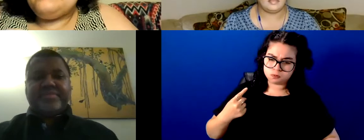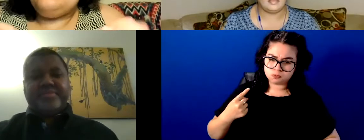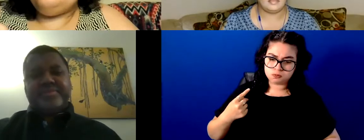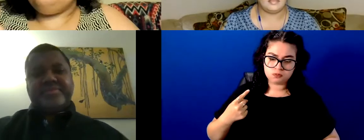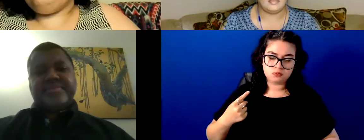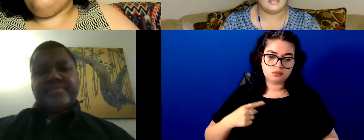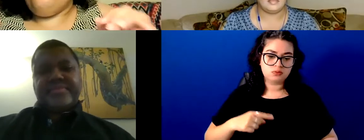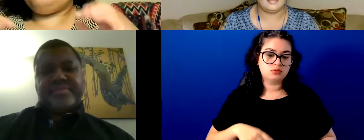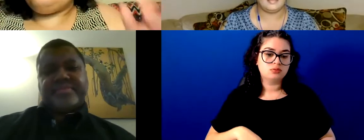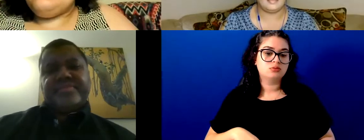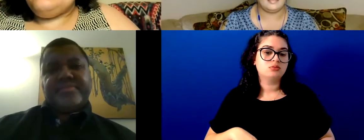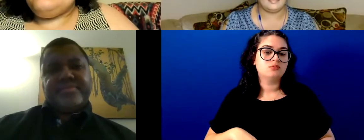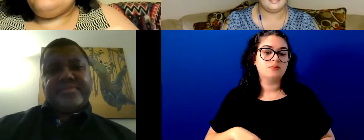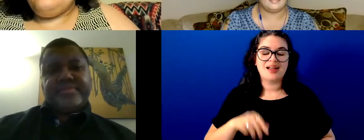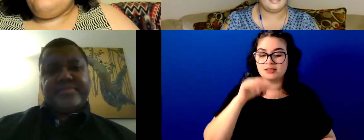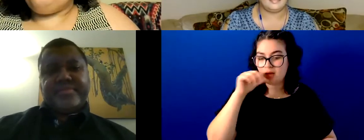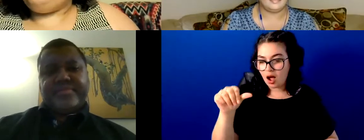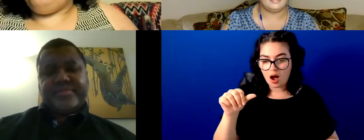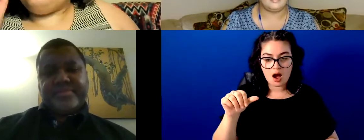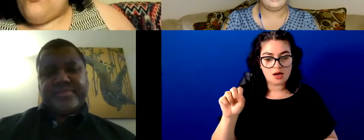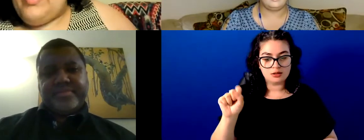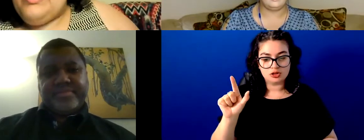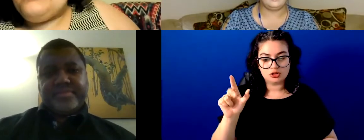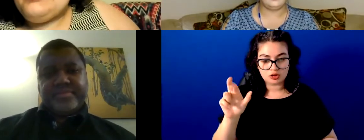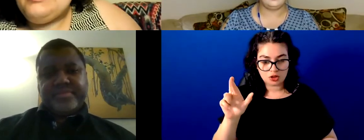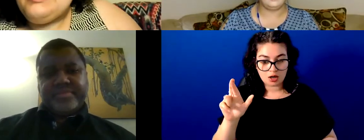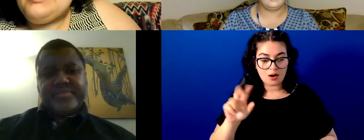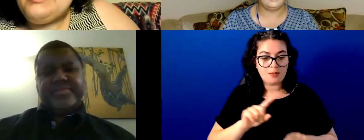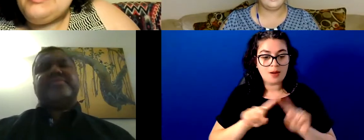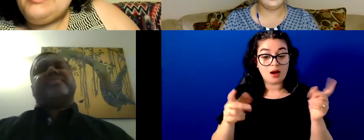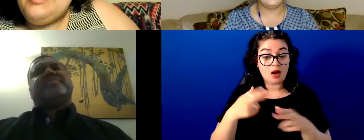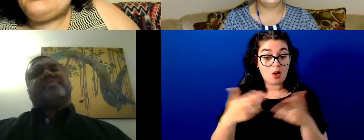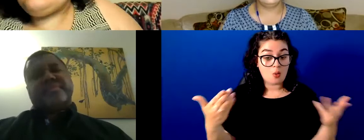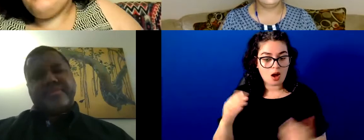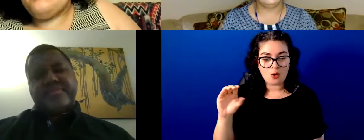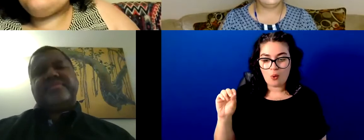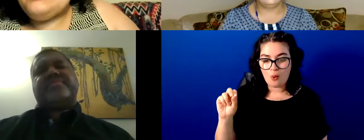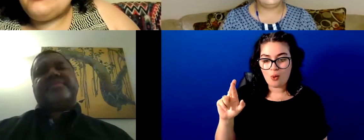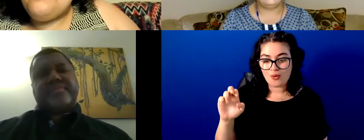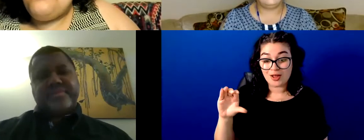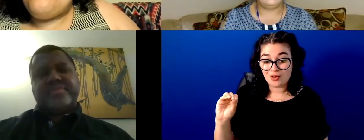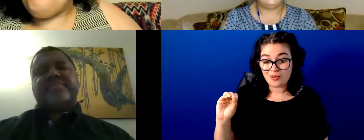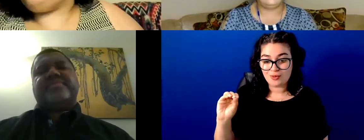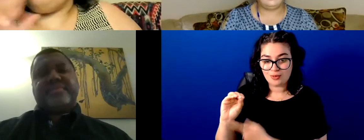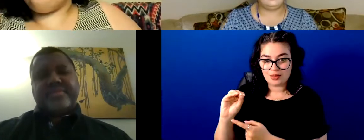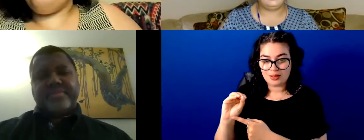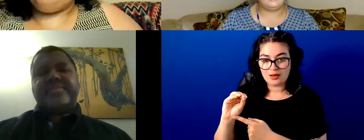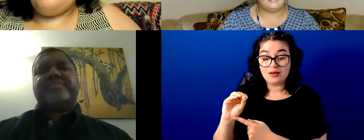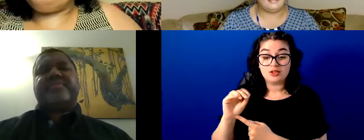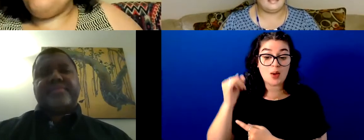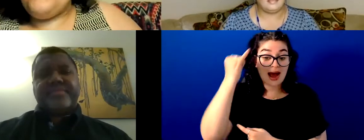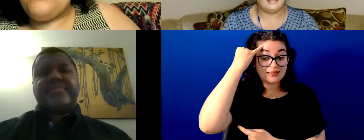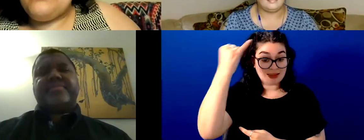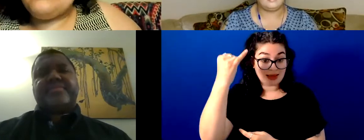heard that wasn't a slur, and it was being called an Oreo. And this idea that because I fit